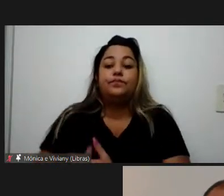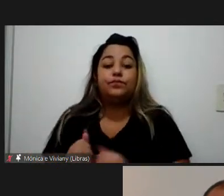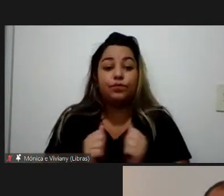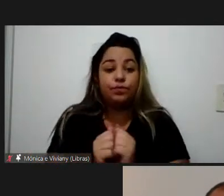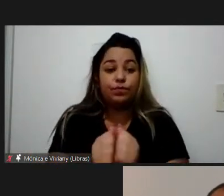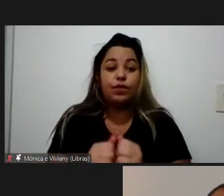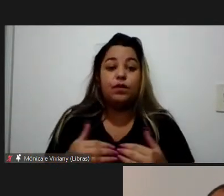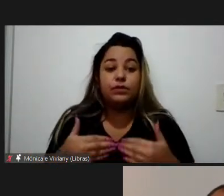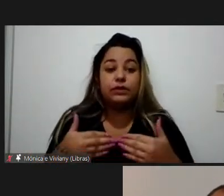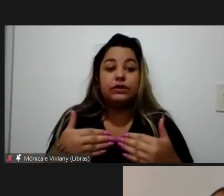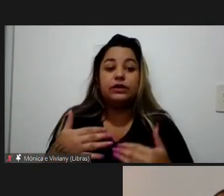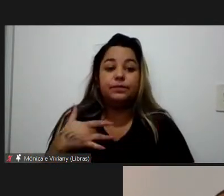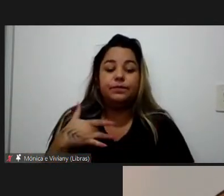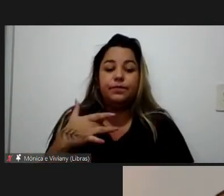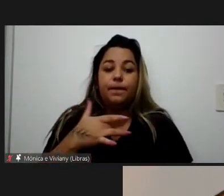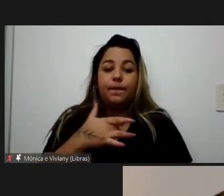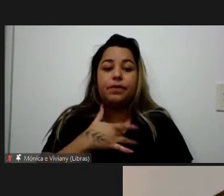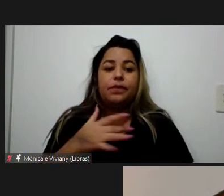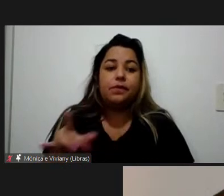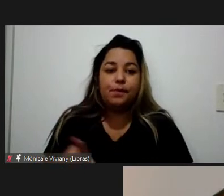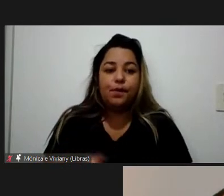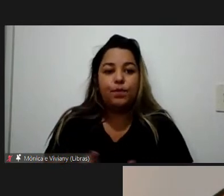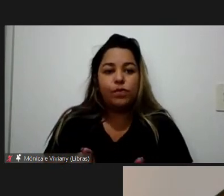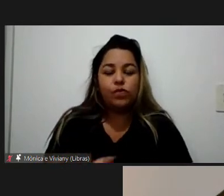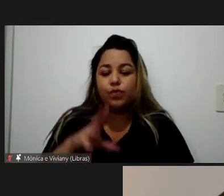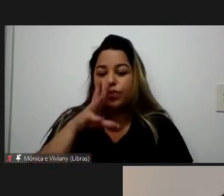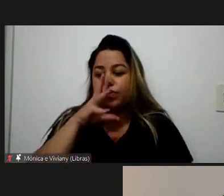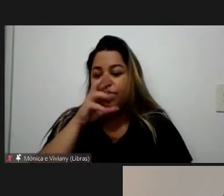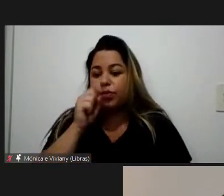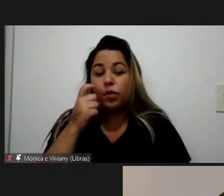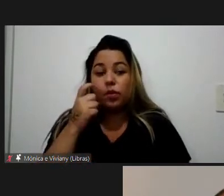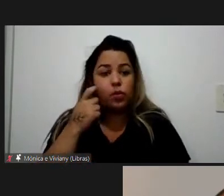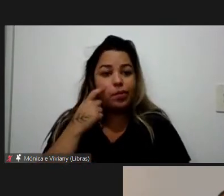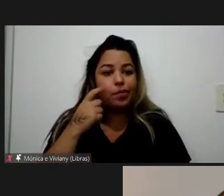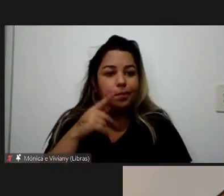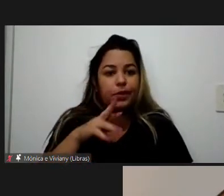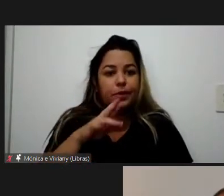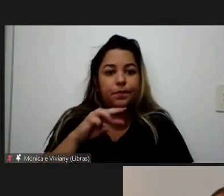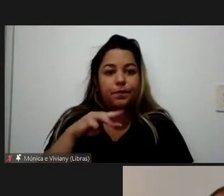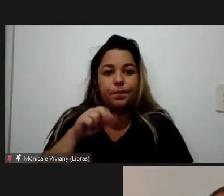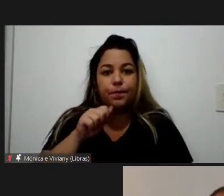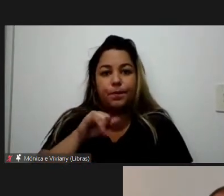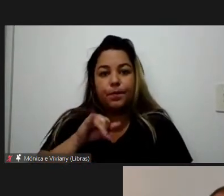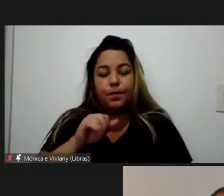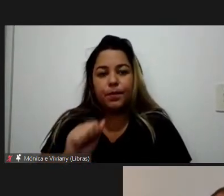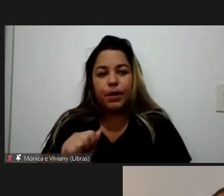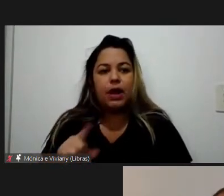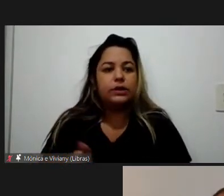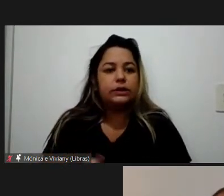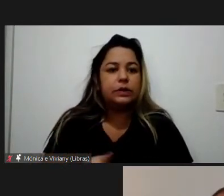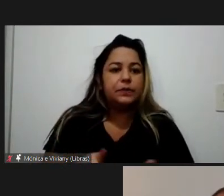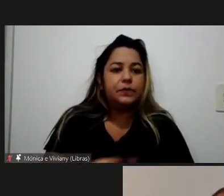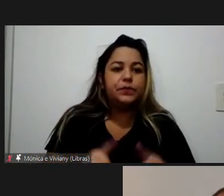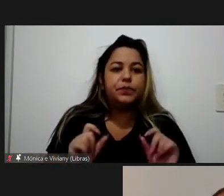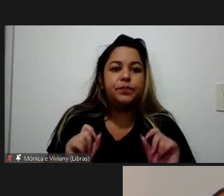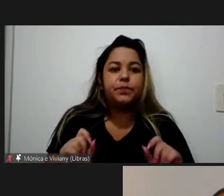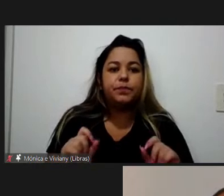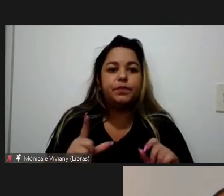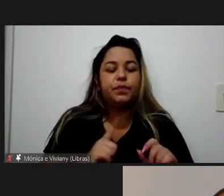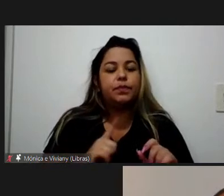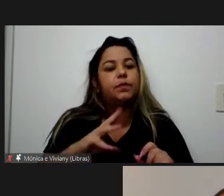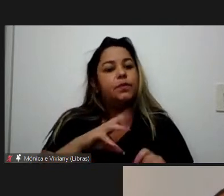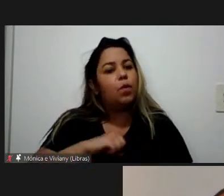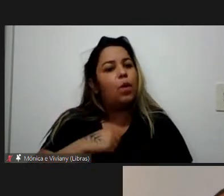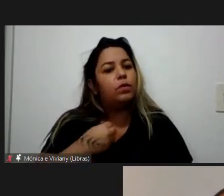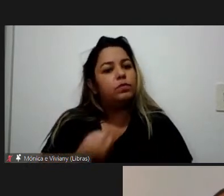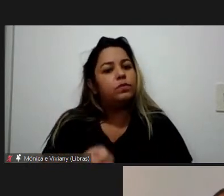Ministry of Health and to try to foment the issue of strengthening of primary attention and the use AppDoc,